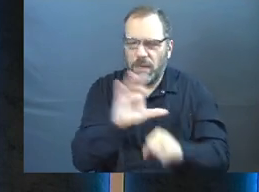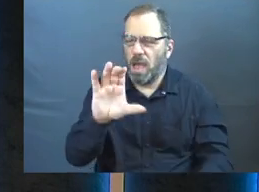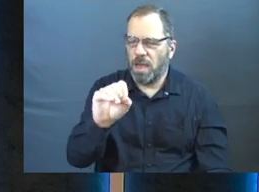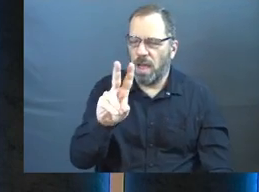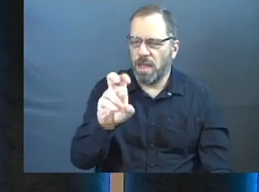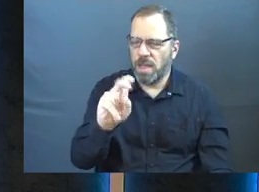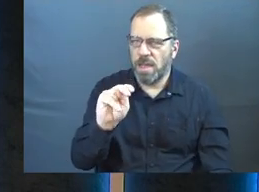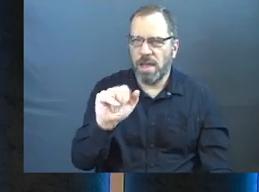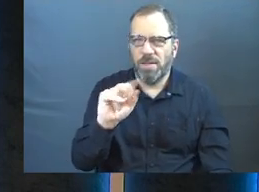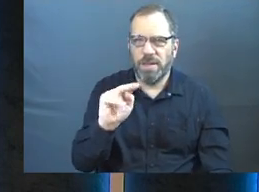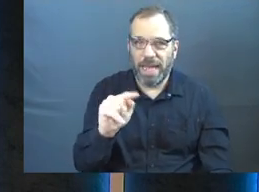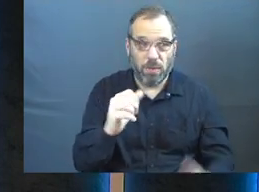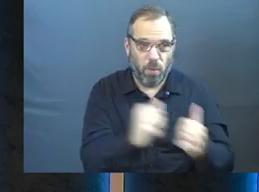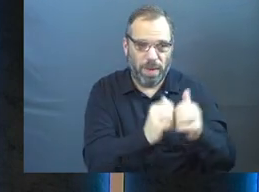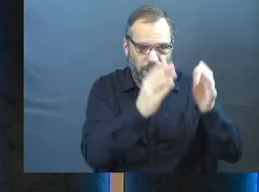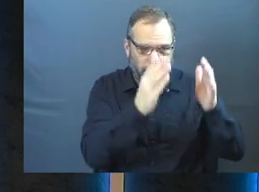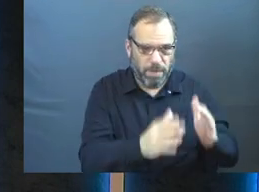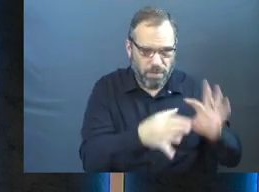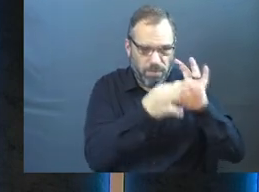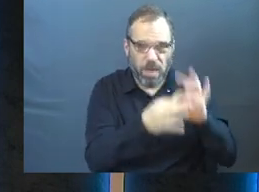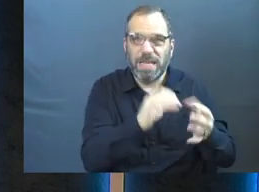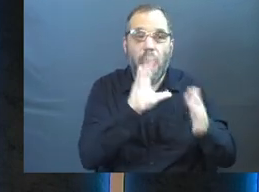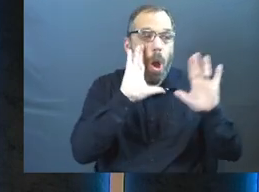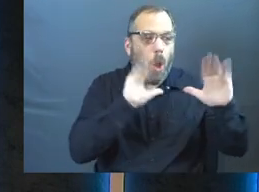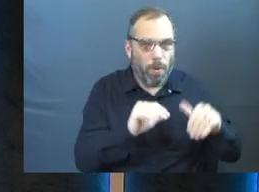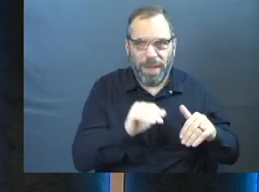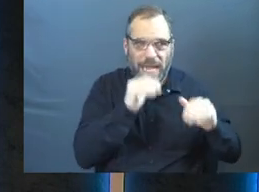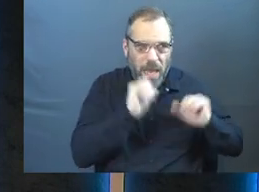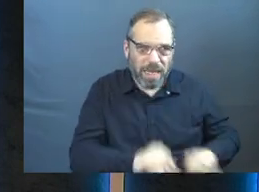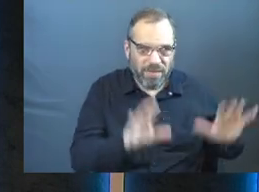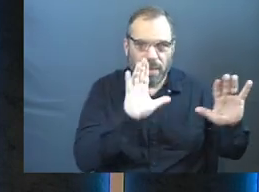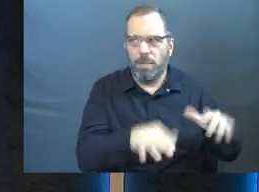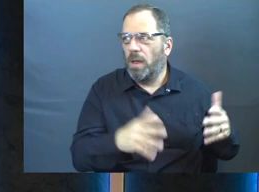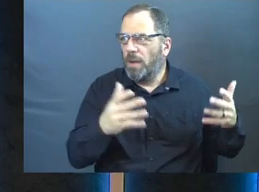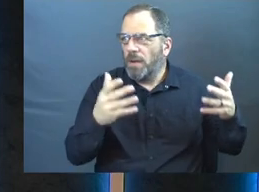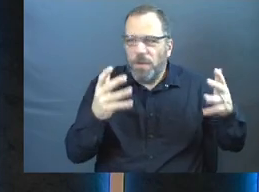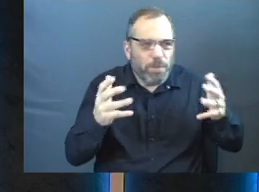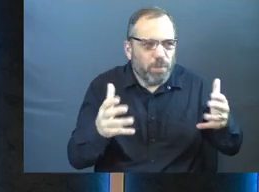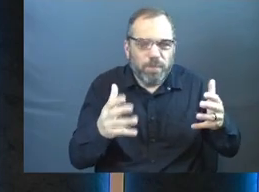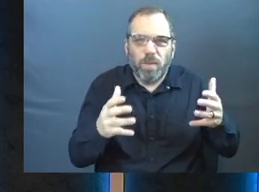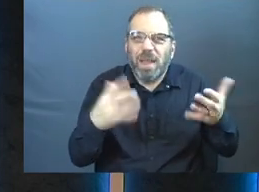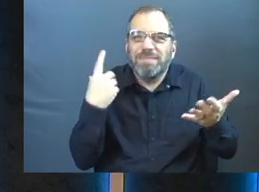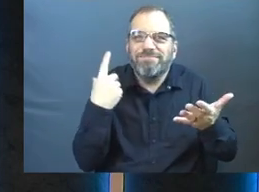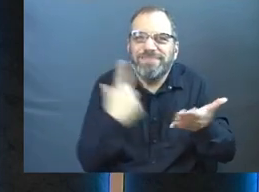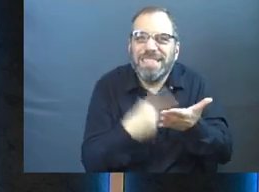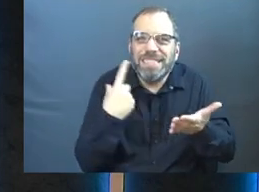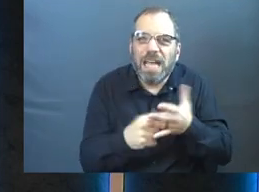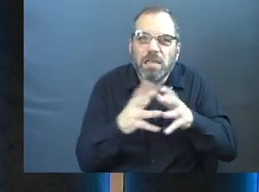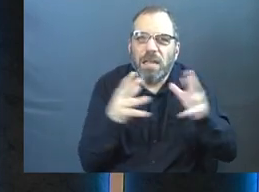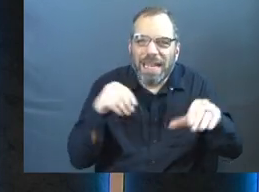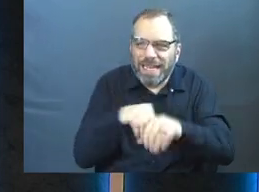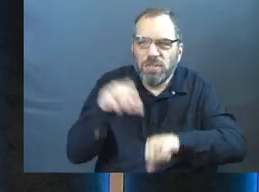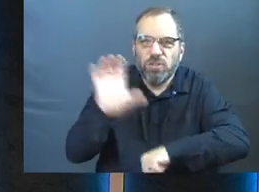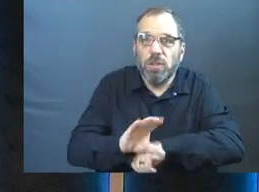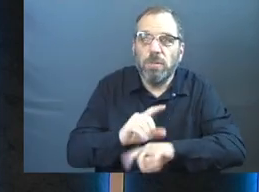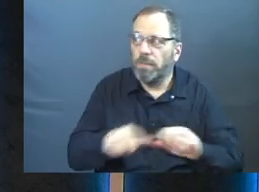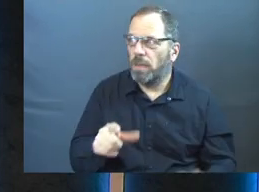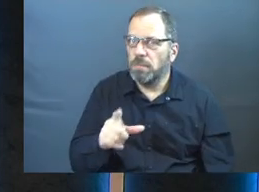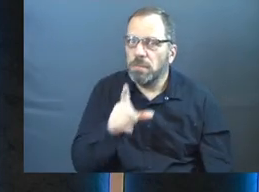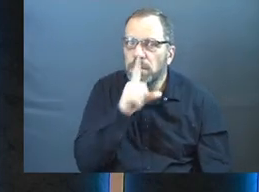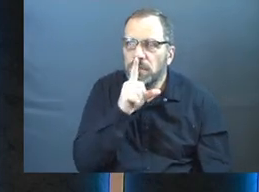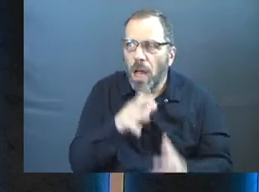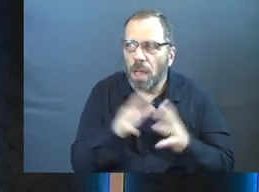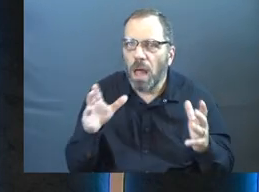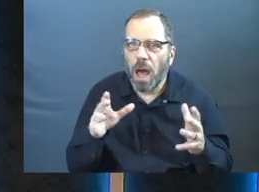being in that covenant with someone and always hoping for them and never giving up on them, right? Like we talk about that a lot in the church. What we don't talk